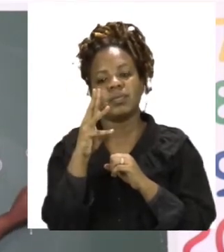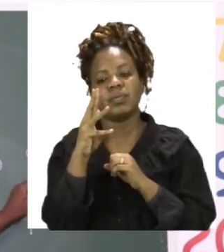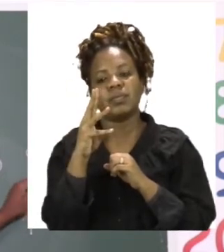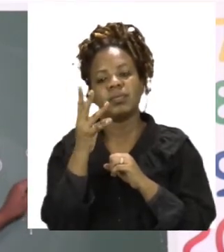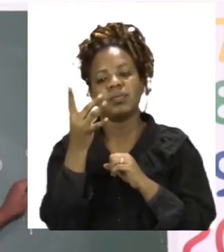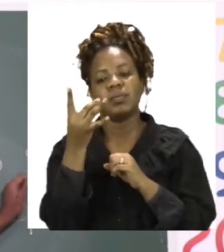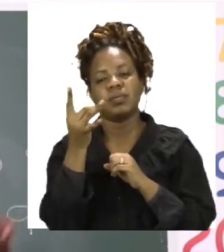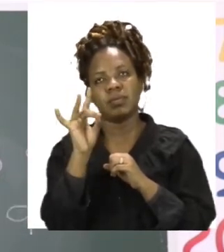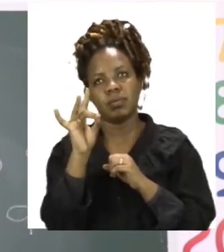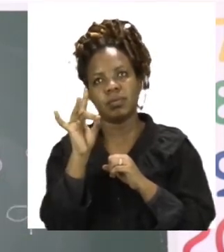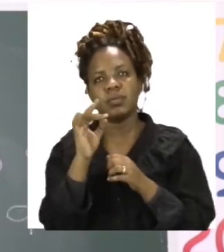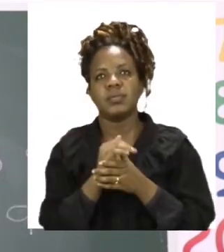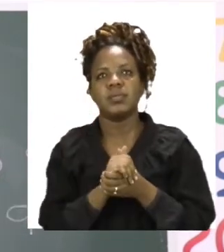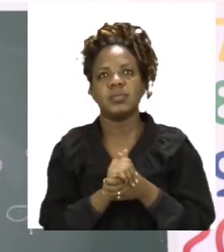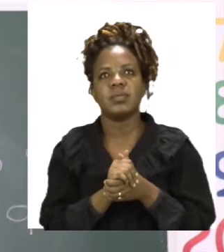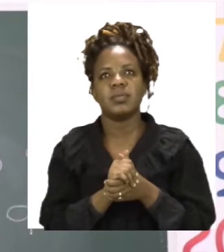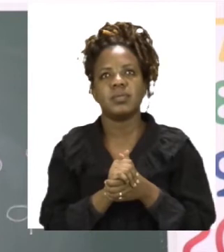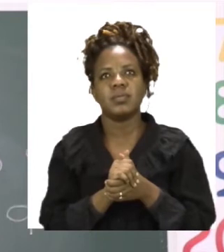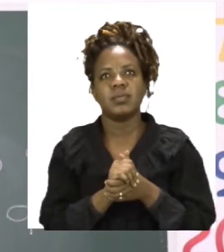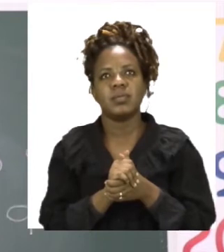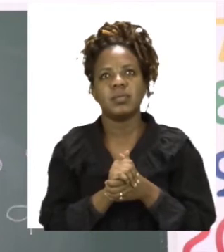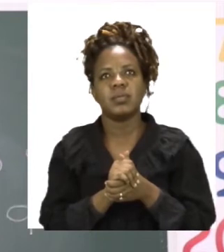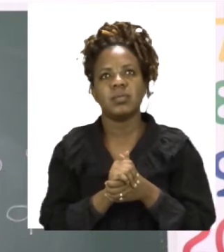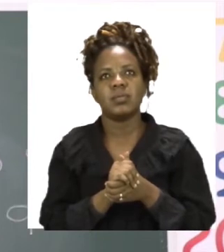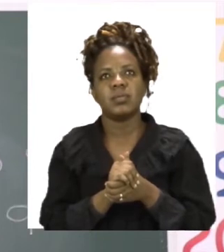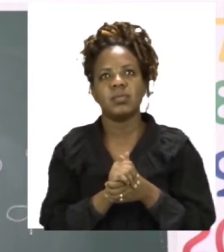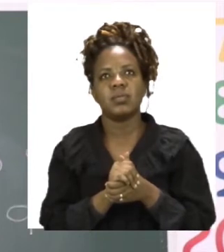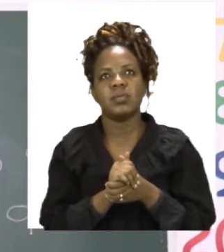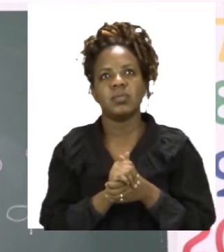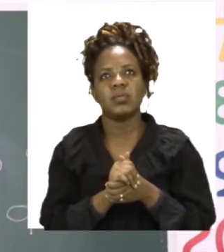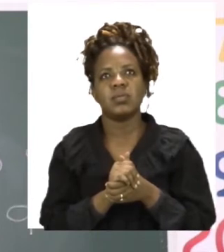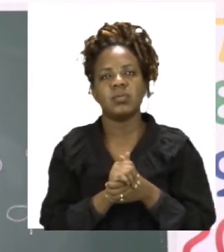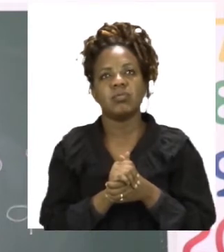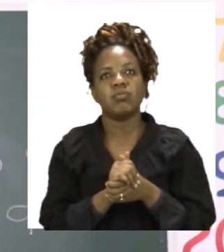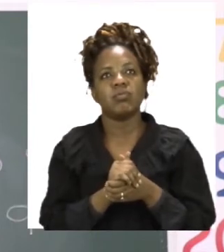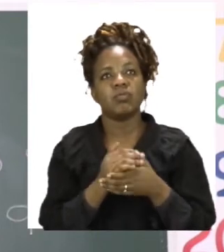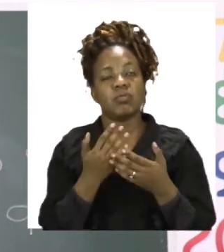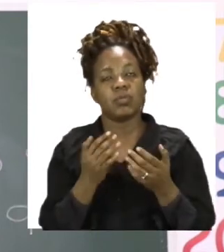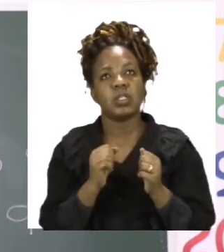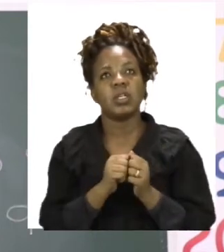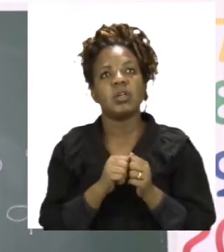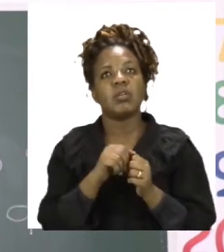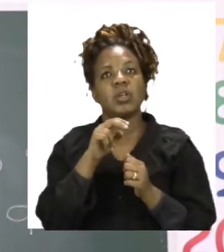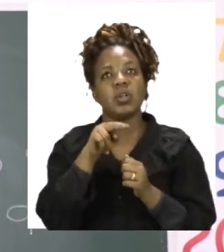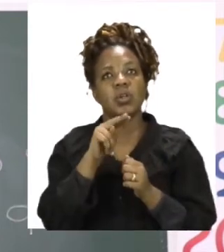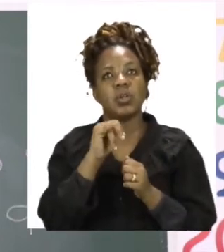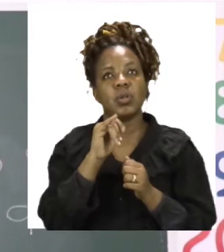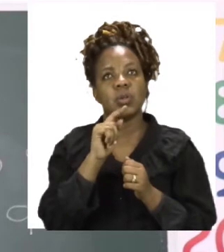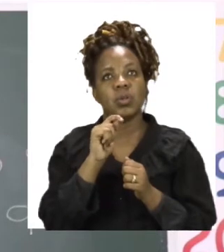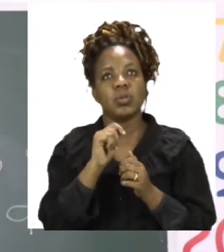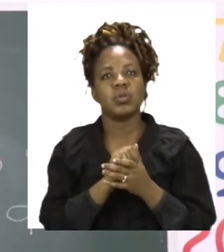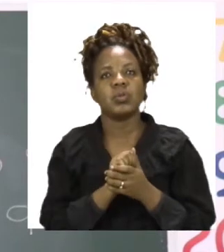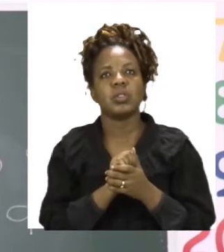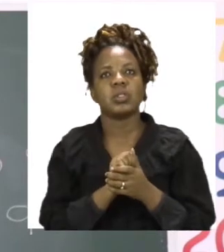or 8. When we mean end with, we are focusing on the unit. So if we have